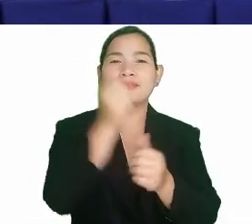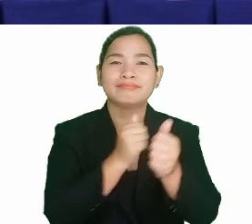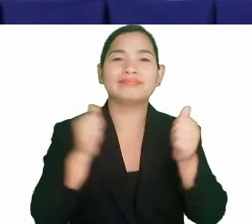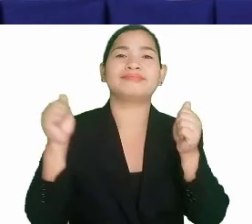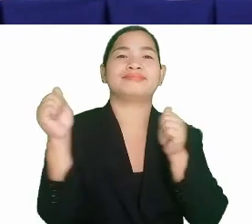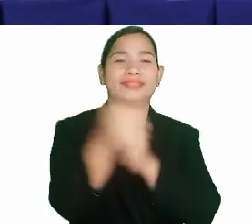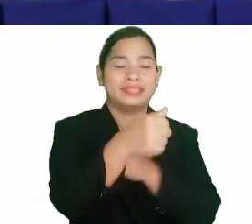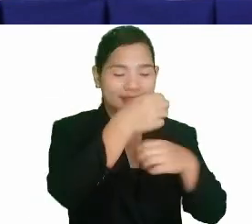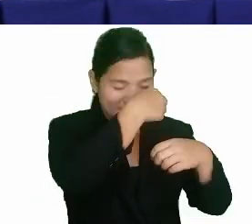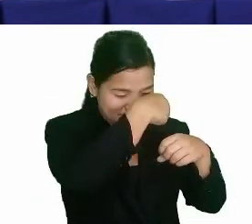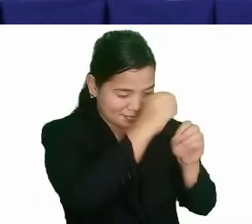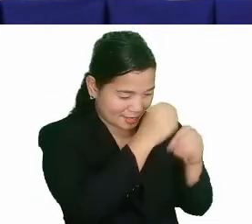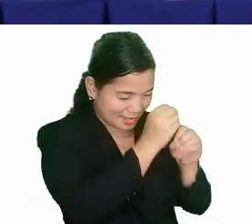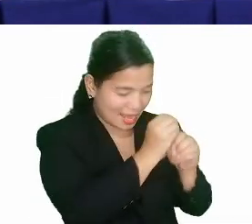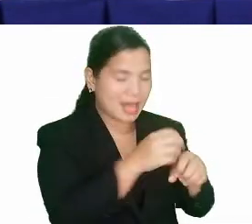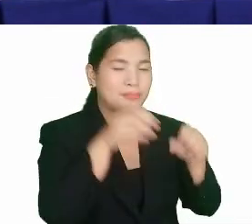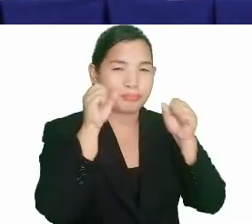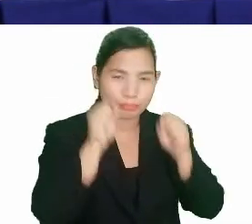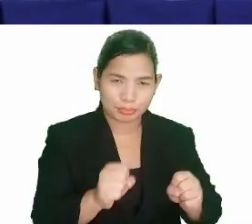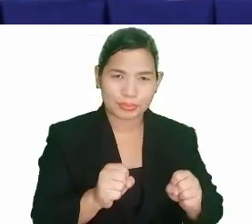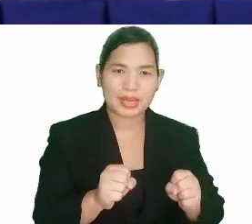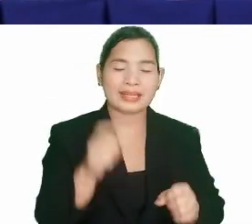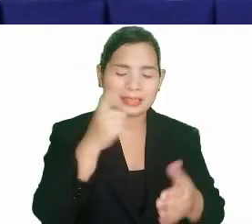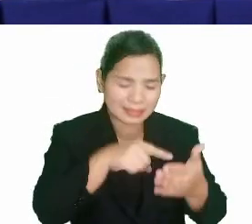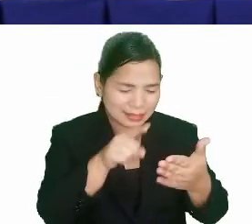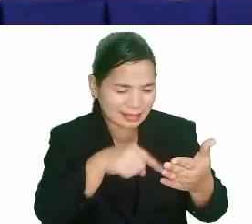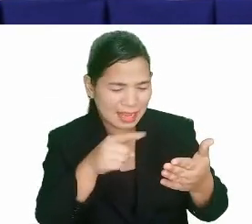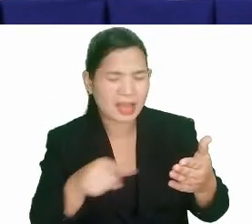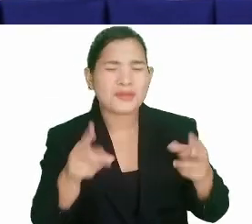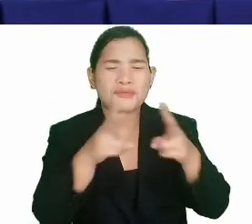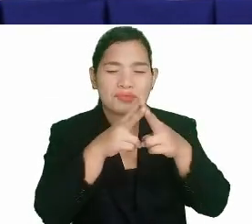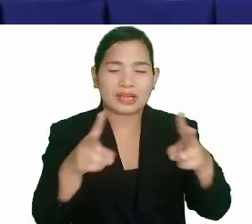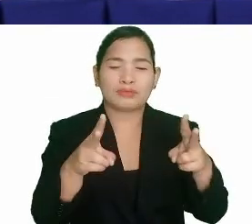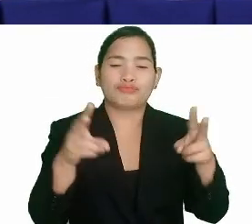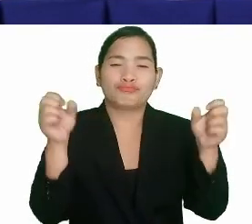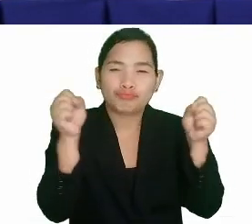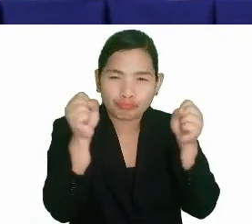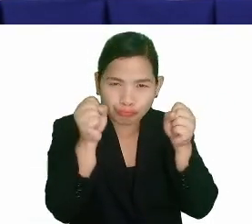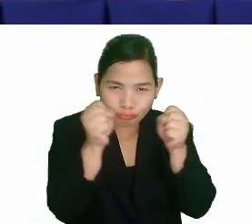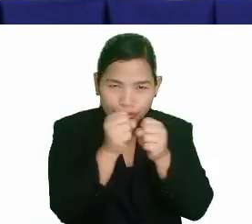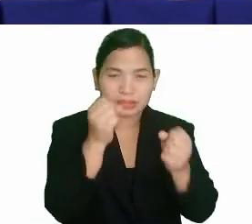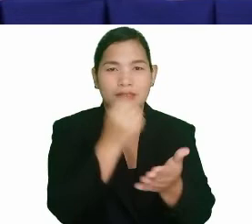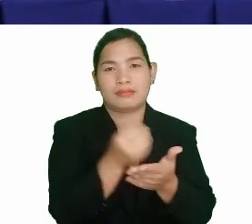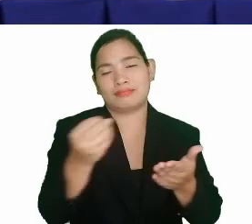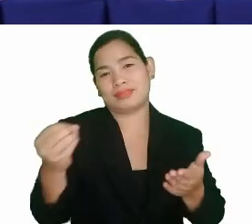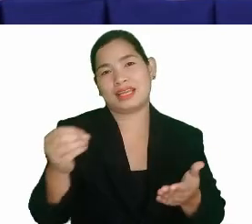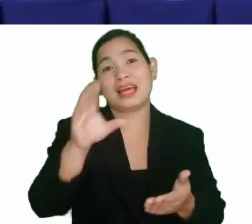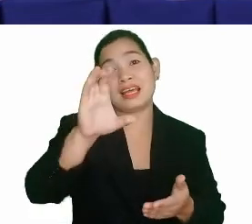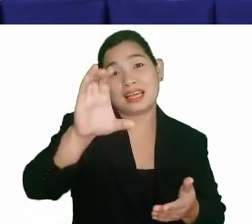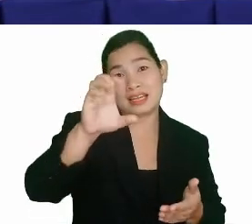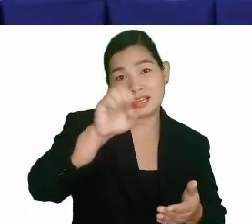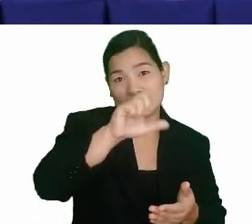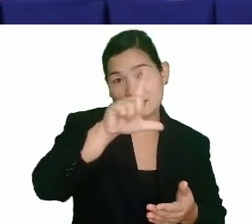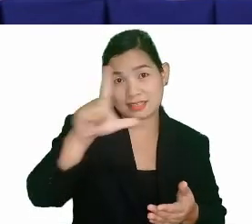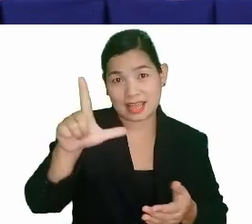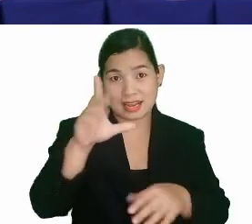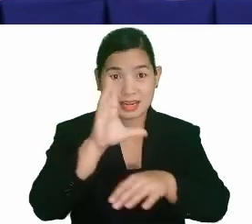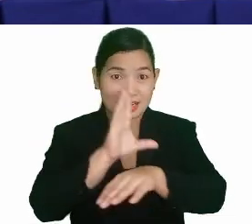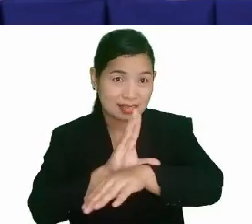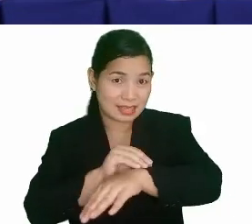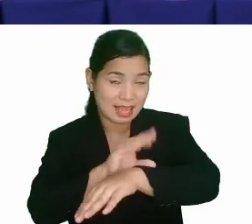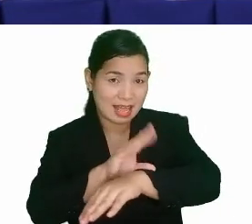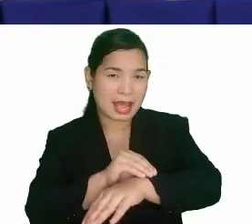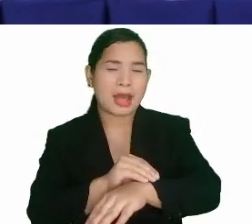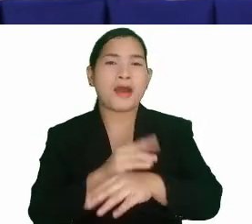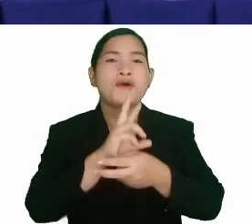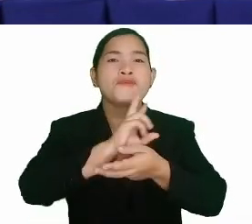microscope that could intensely examine very tiny objects like cells, atoms, virus, and